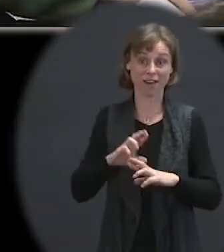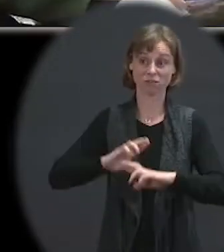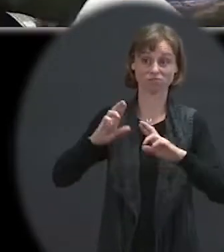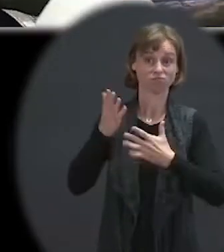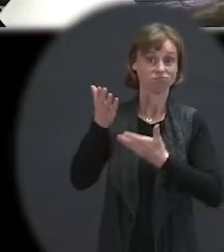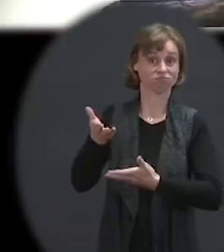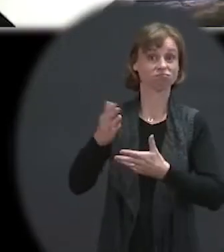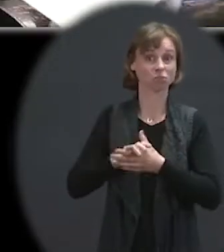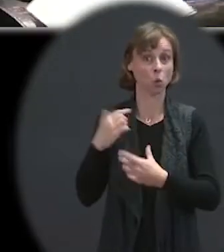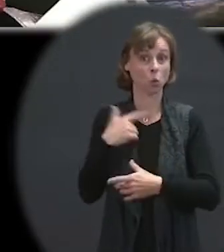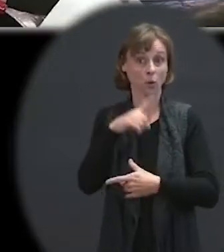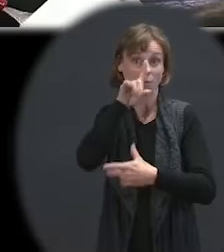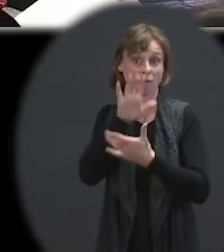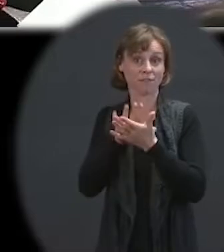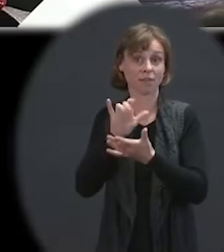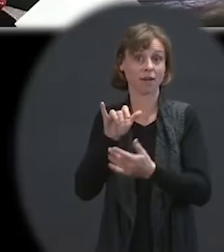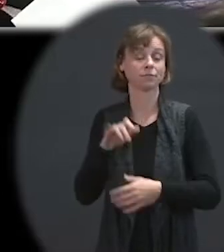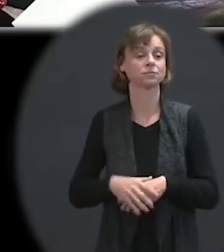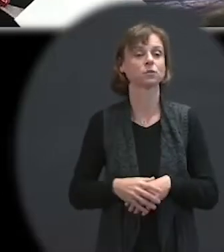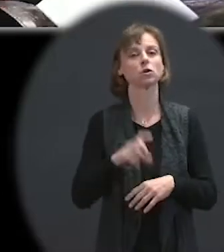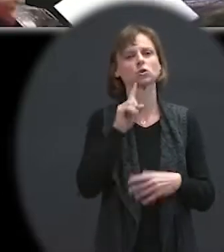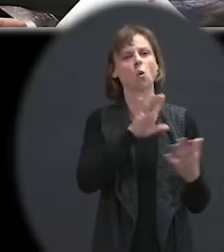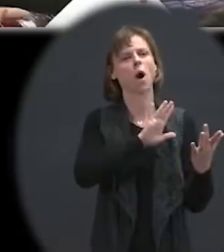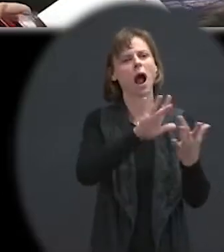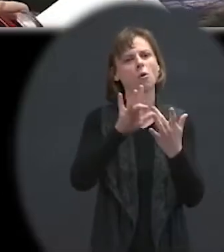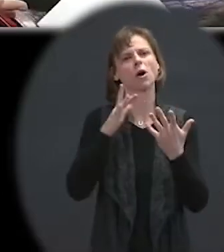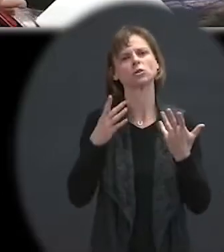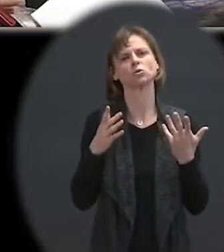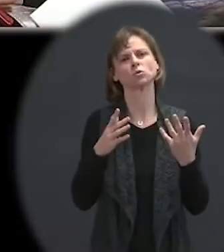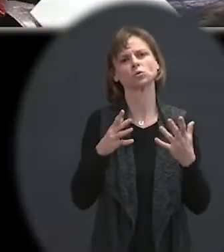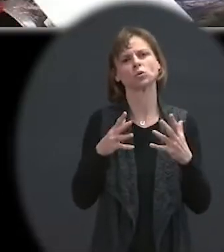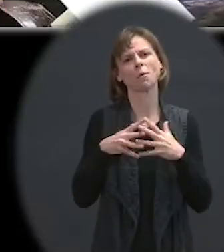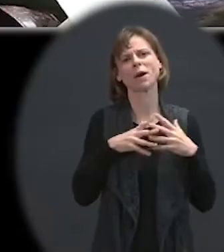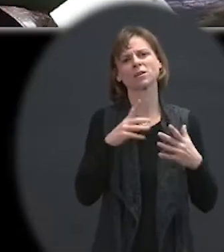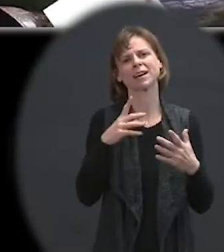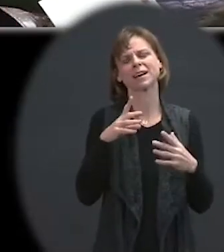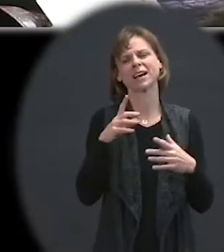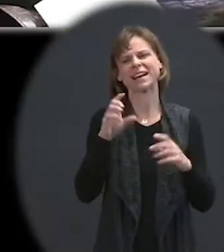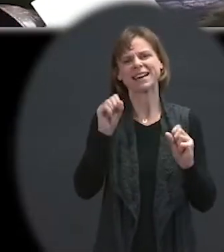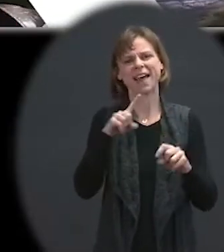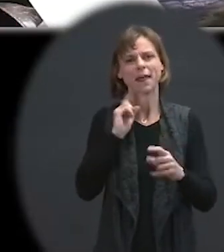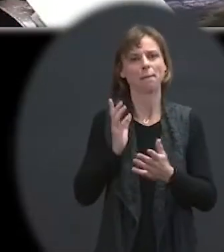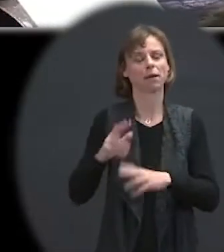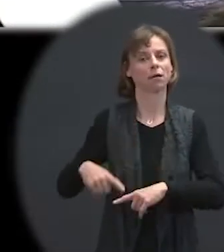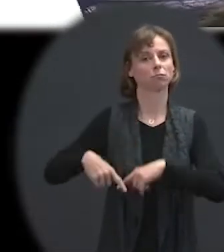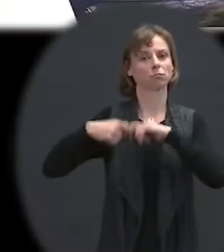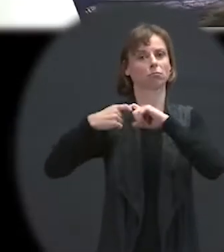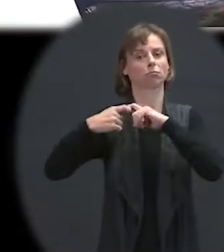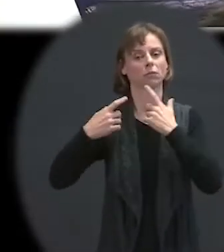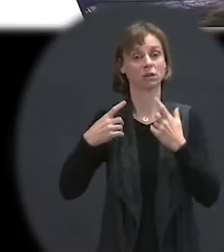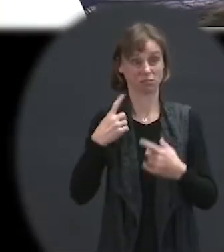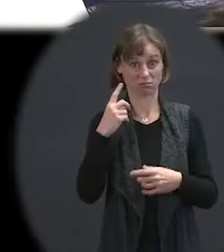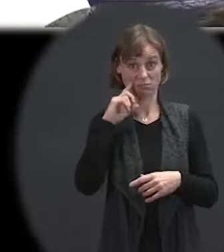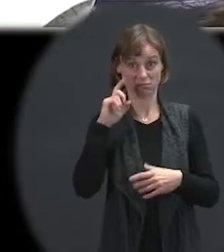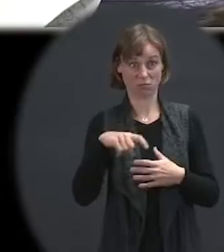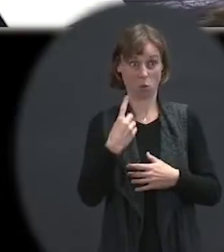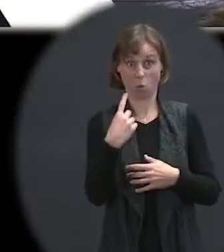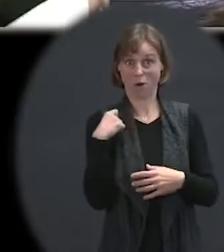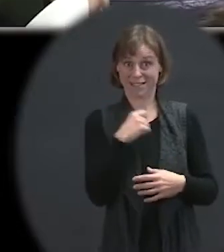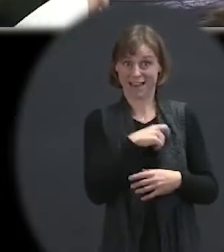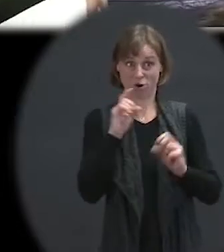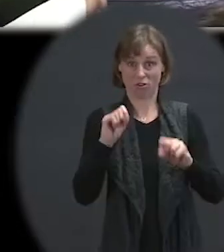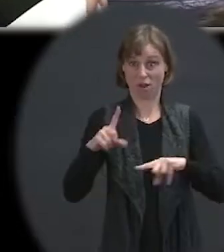about the outreach to Republicans. What we're seeing with this, potentially being derailed is how one senator can really derail potentially